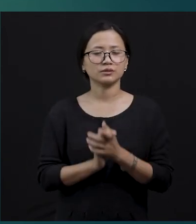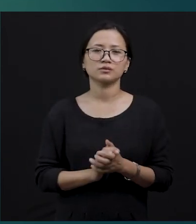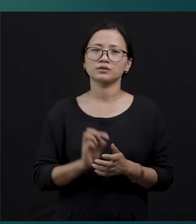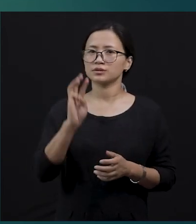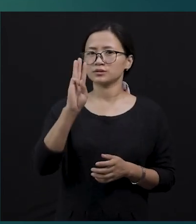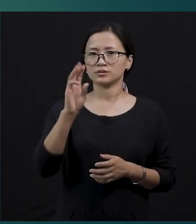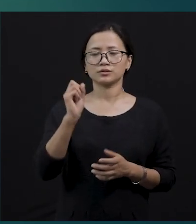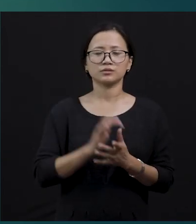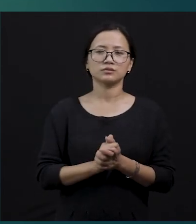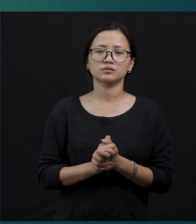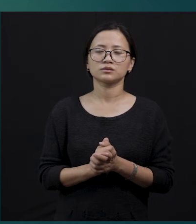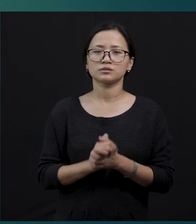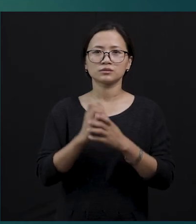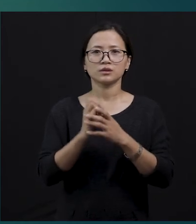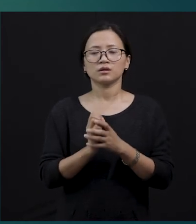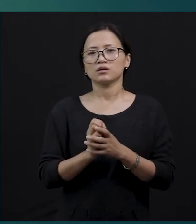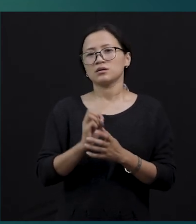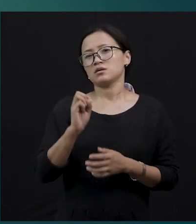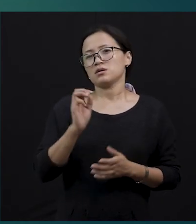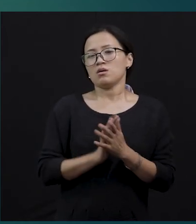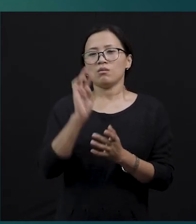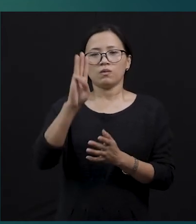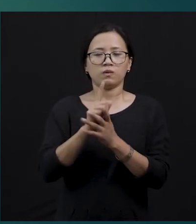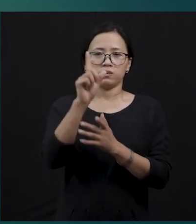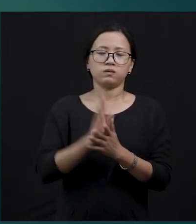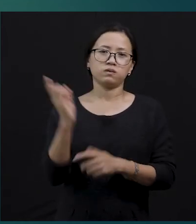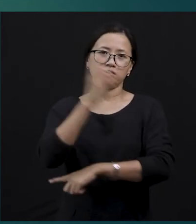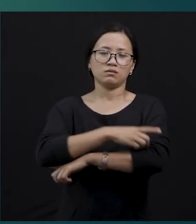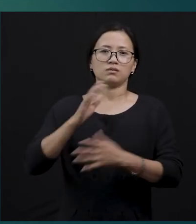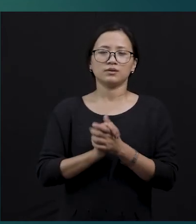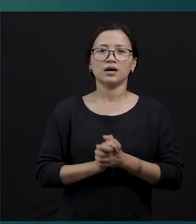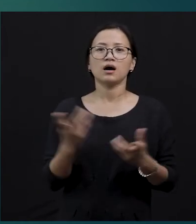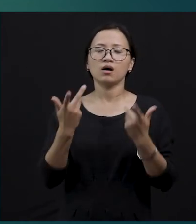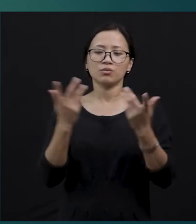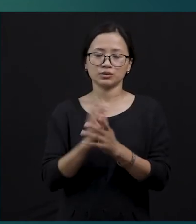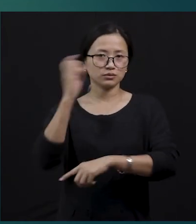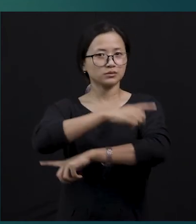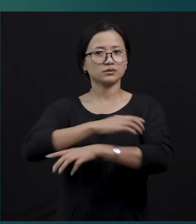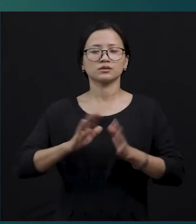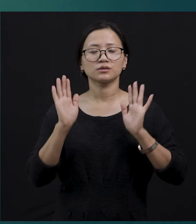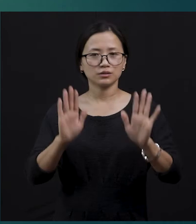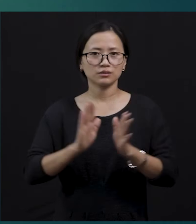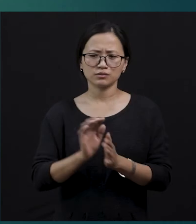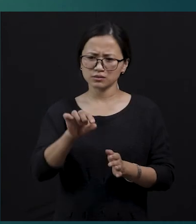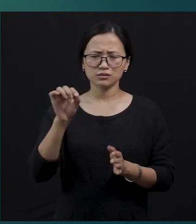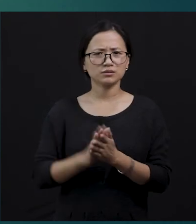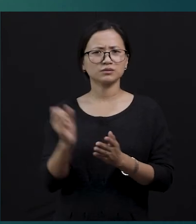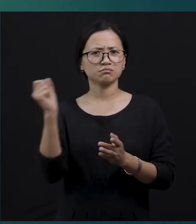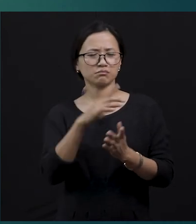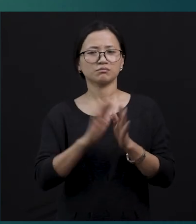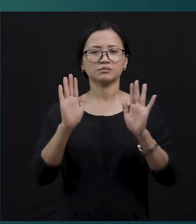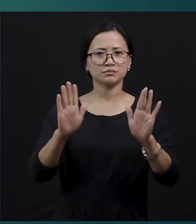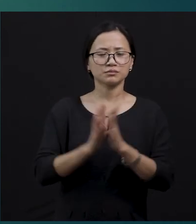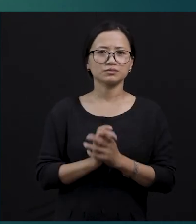has 31 days. Is it very easy now to know, children, about how many days have each month, whether it